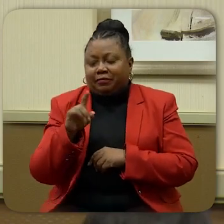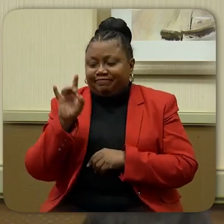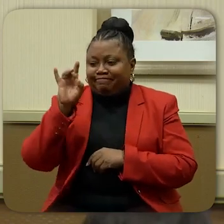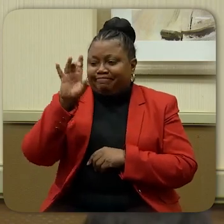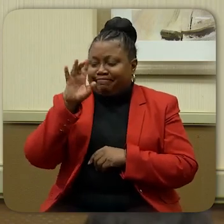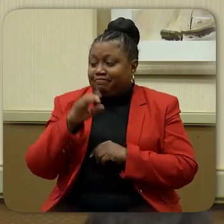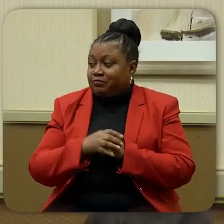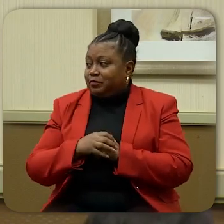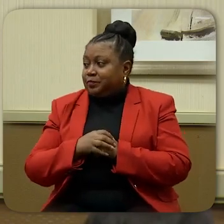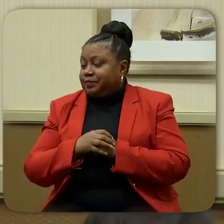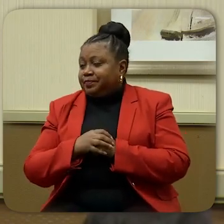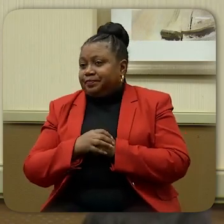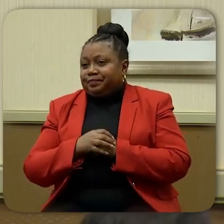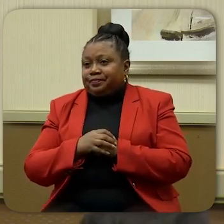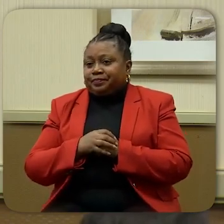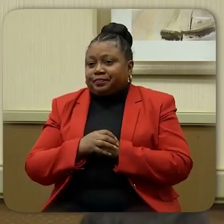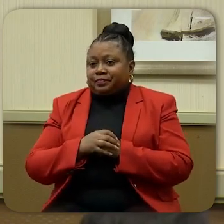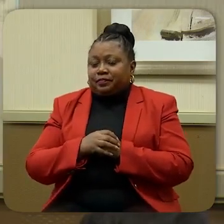some of these.